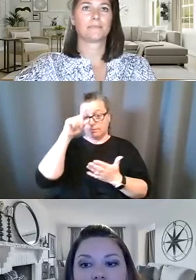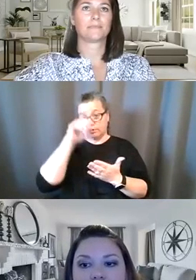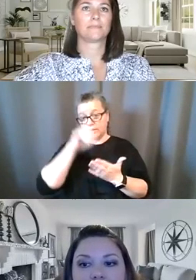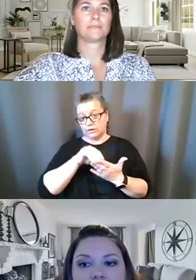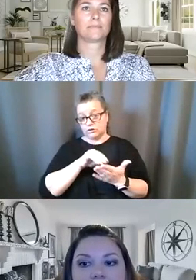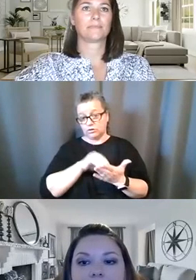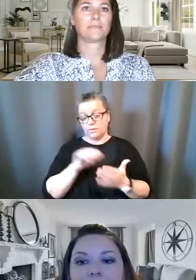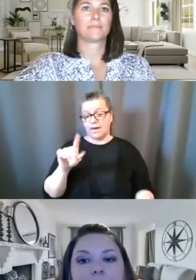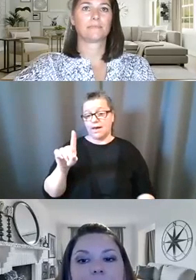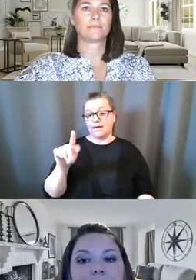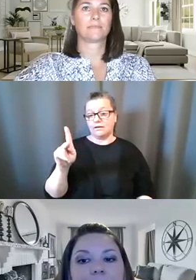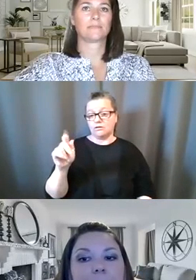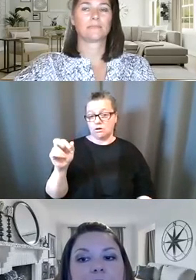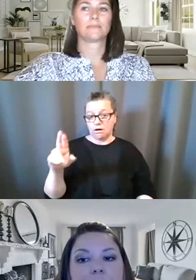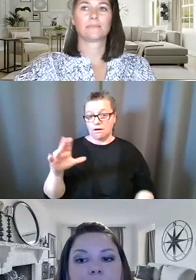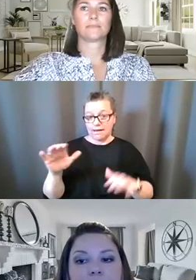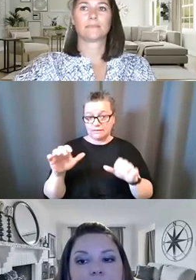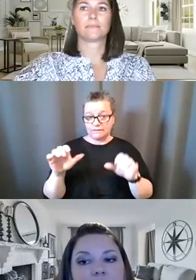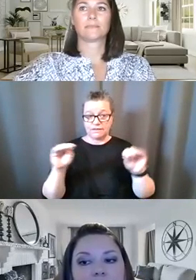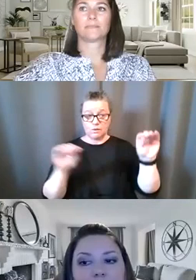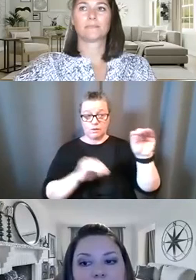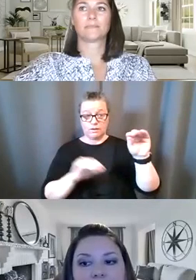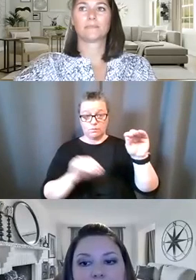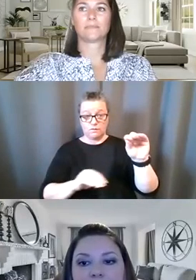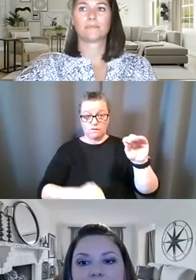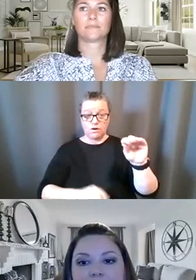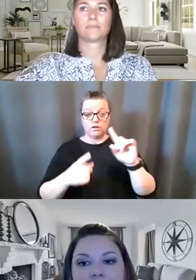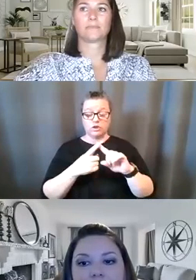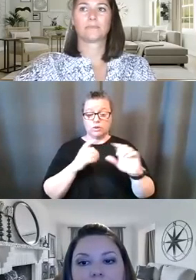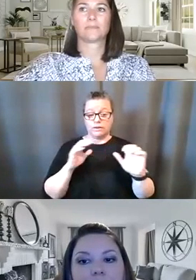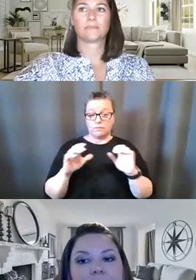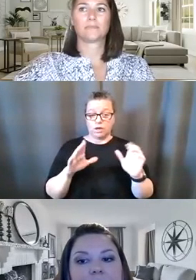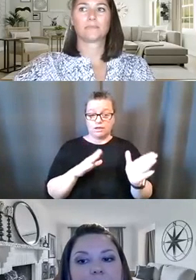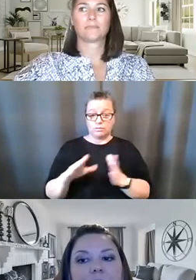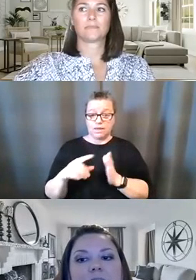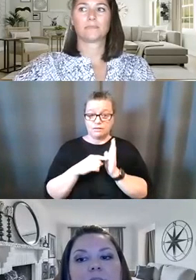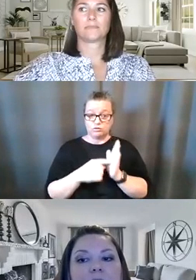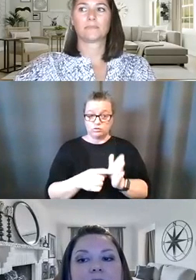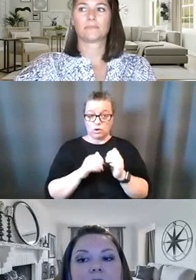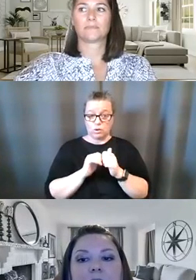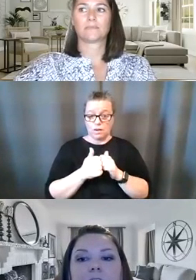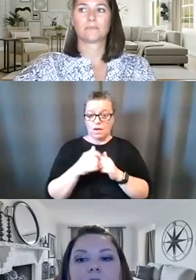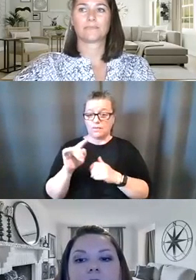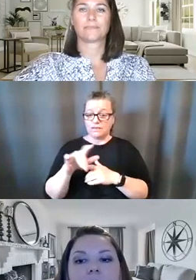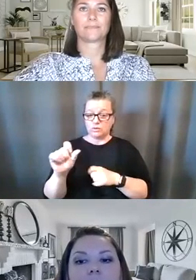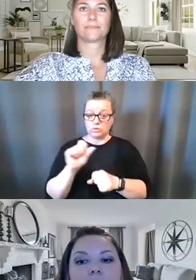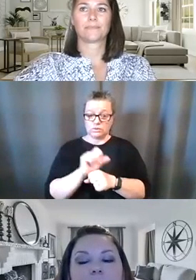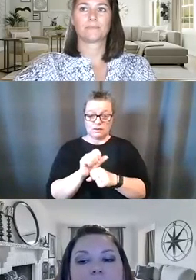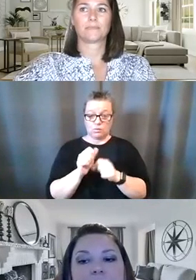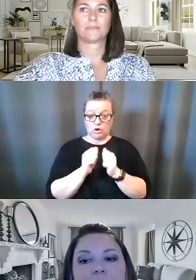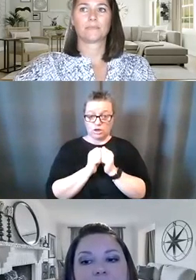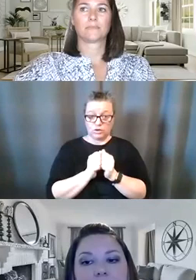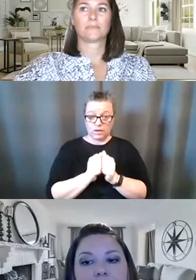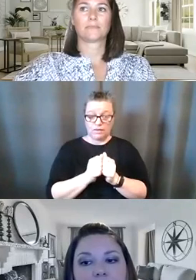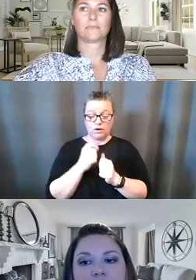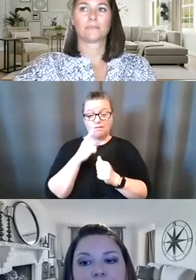ADKAR activities, I went ahead and moved them over to the communication plan to show you how these tools can work together. For the